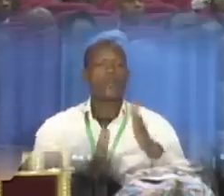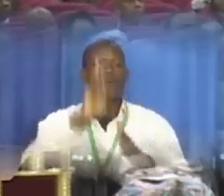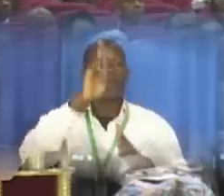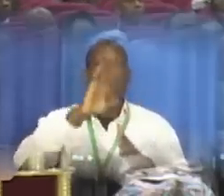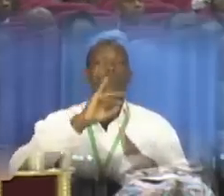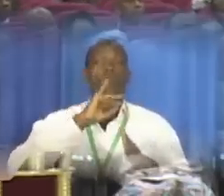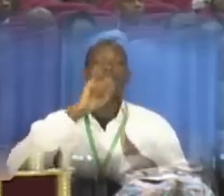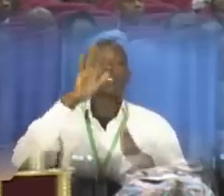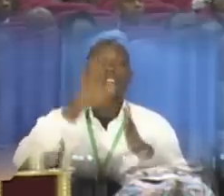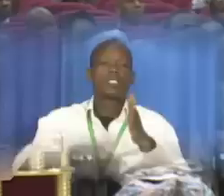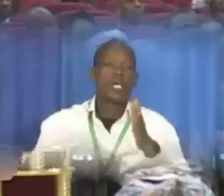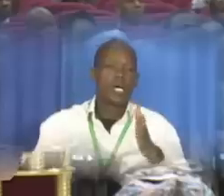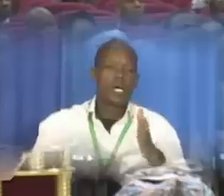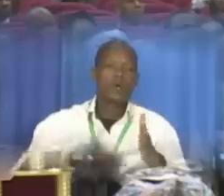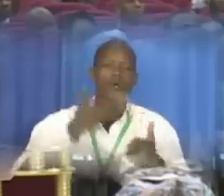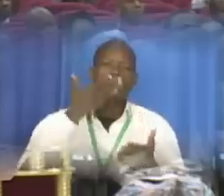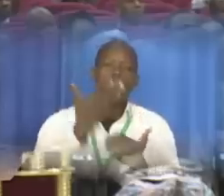bad,